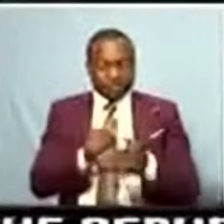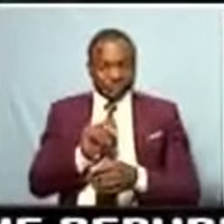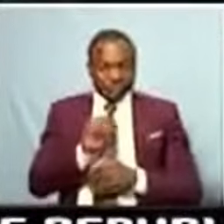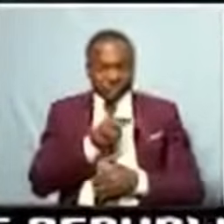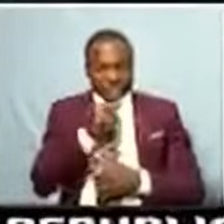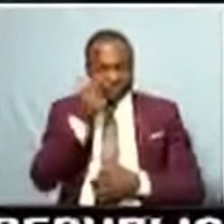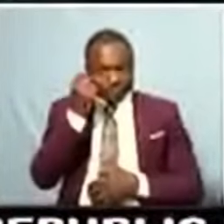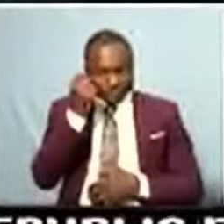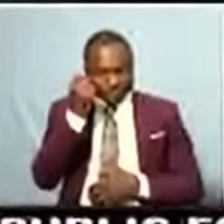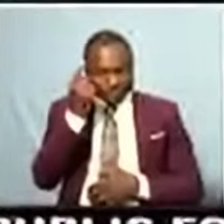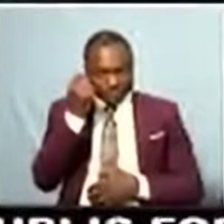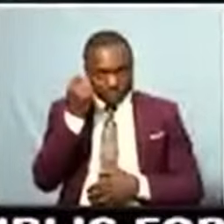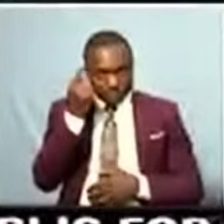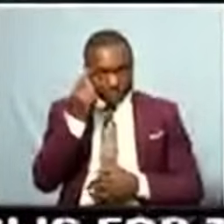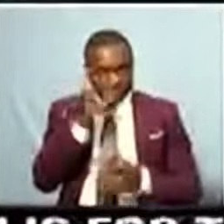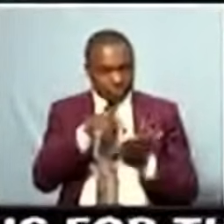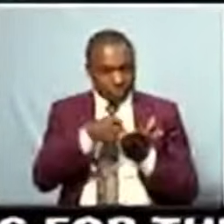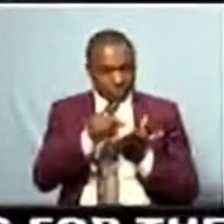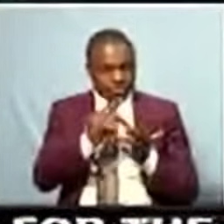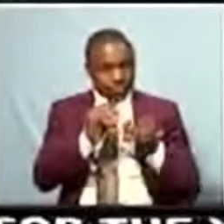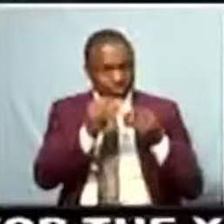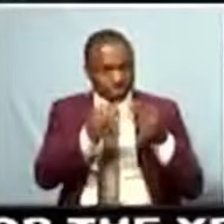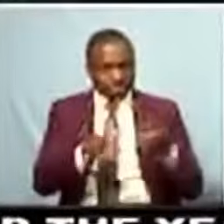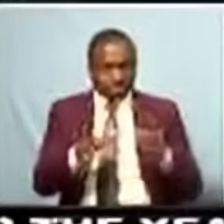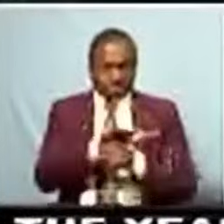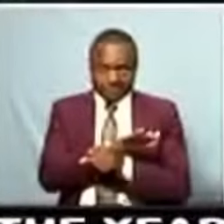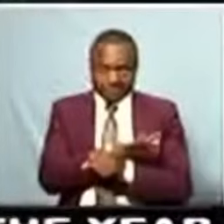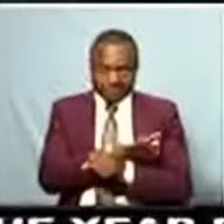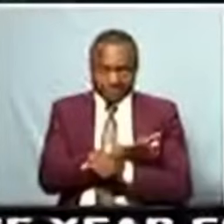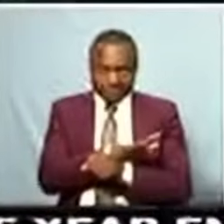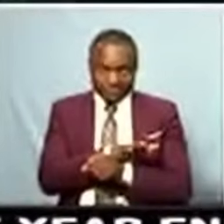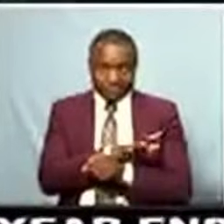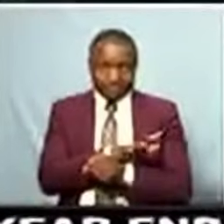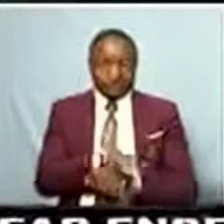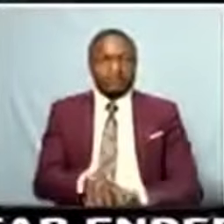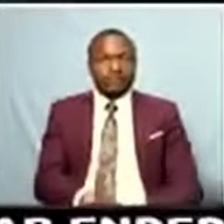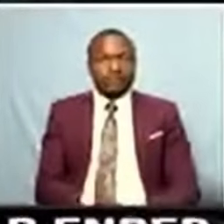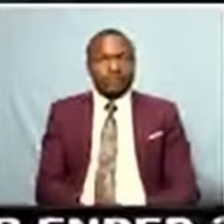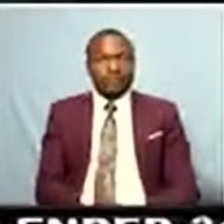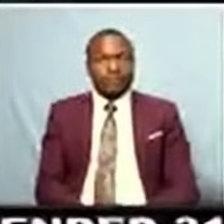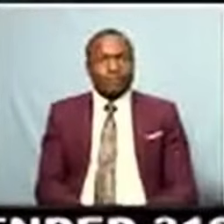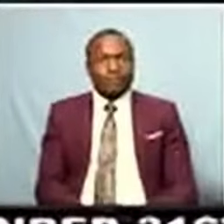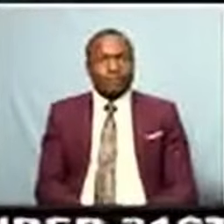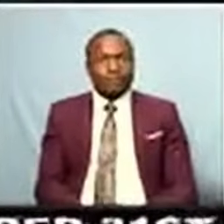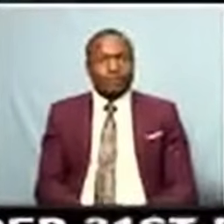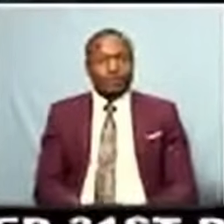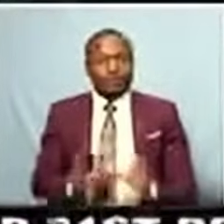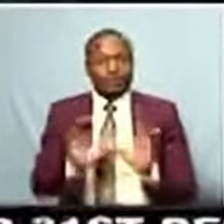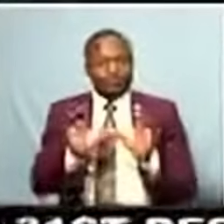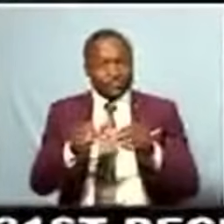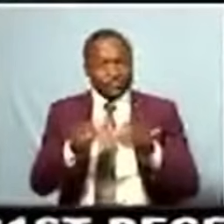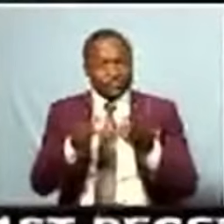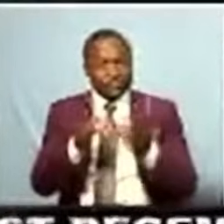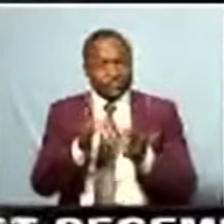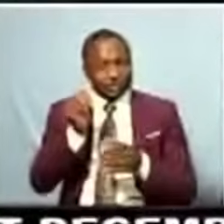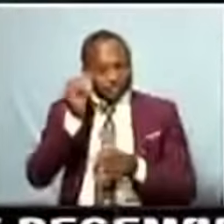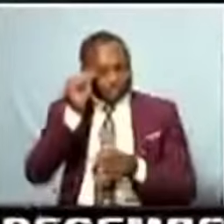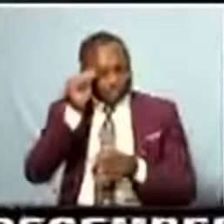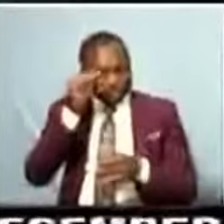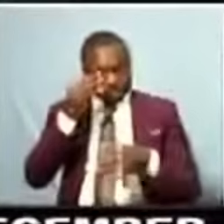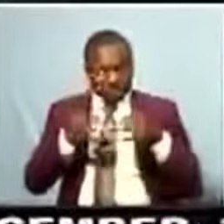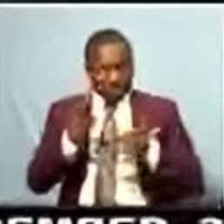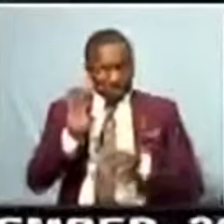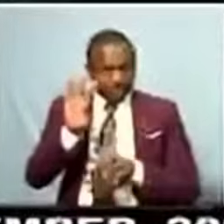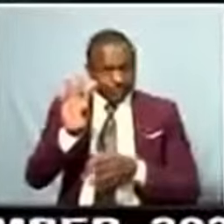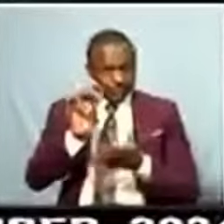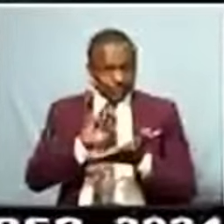the payments have been made in full. So the committee would want to find out if the $4